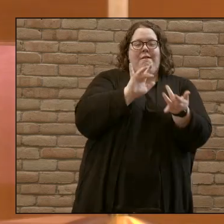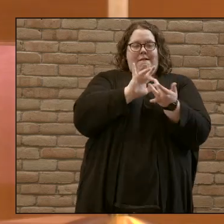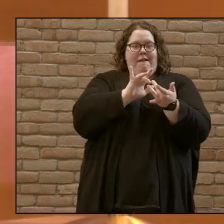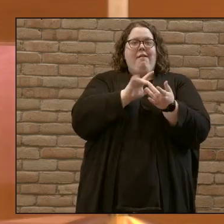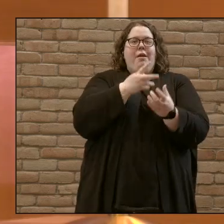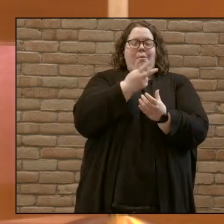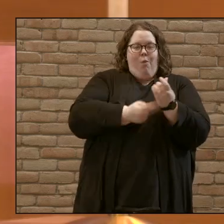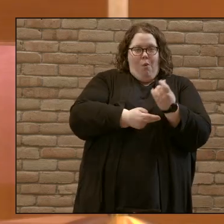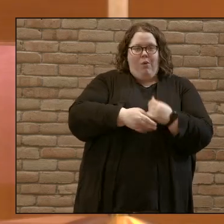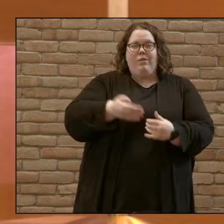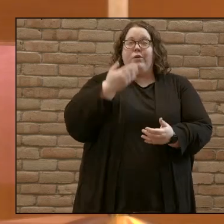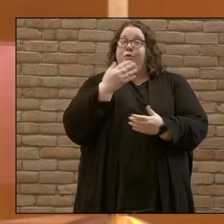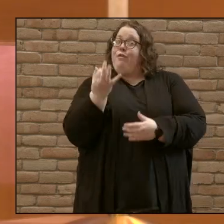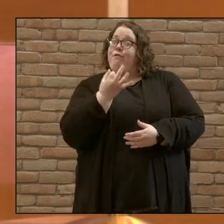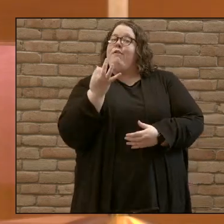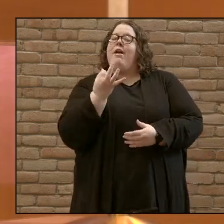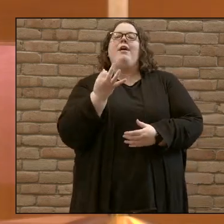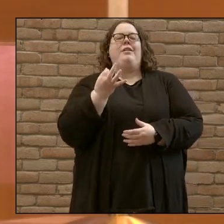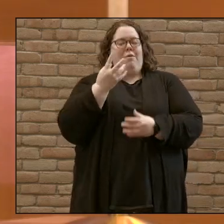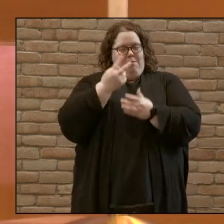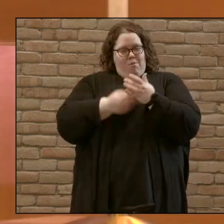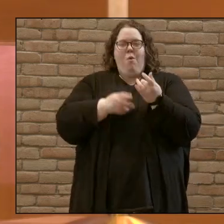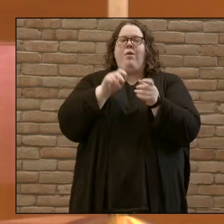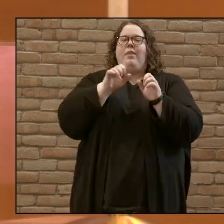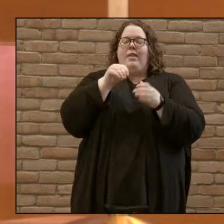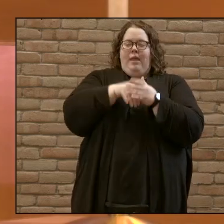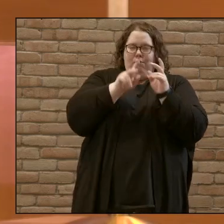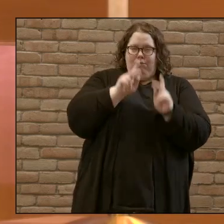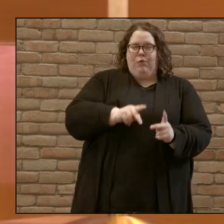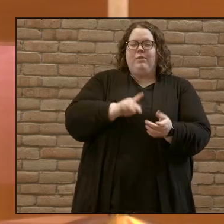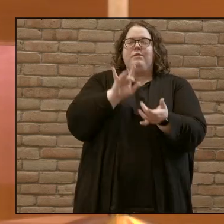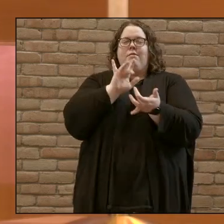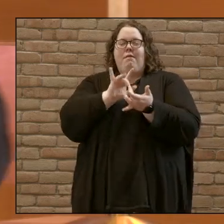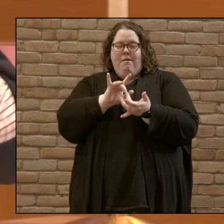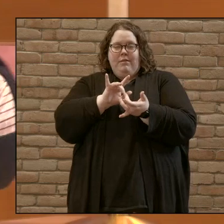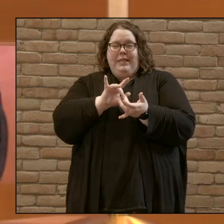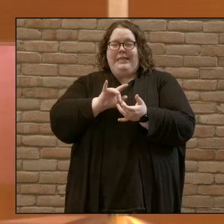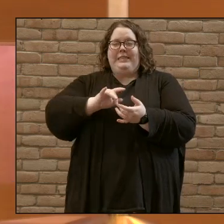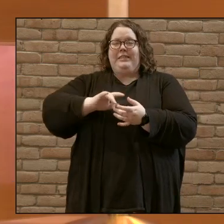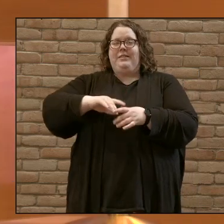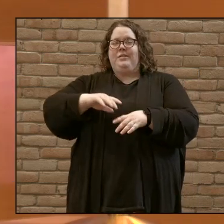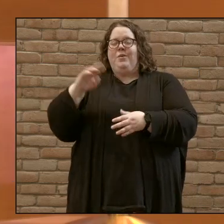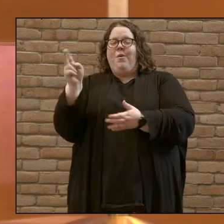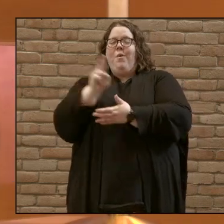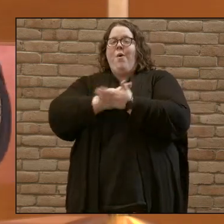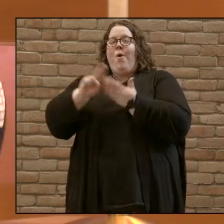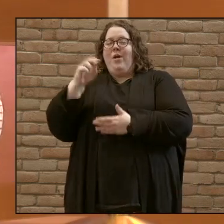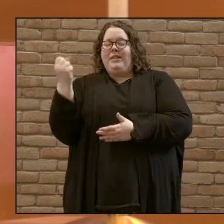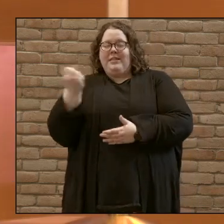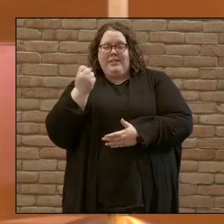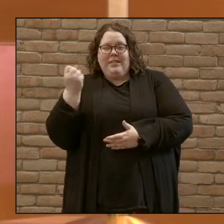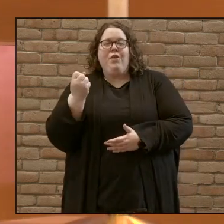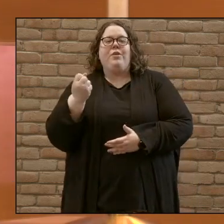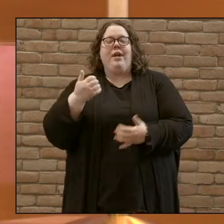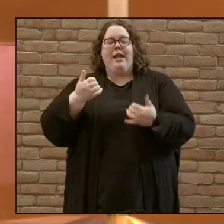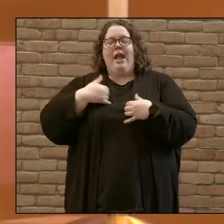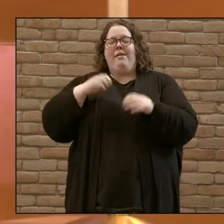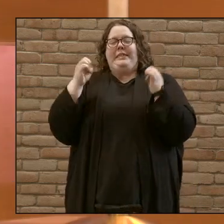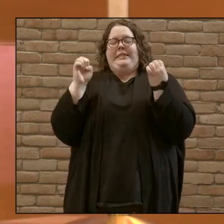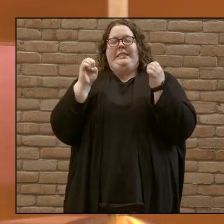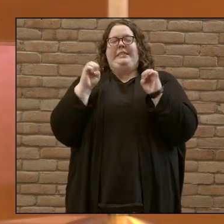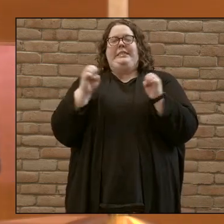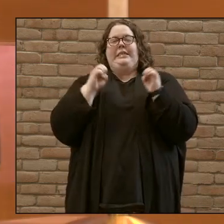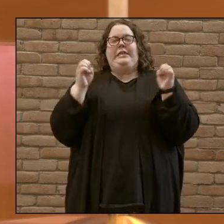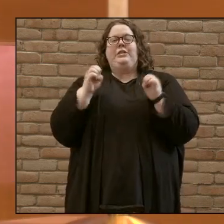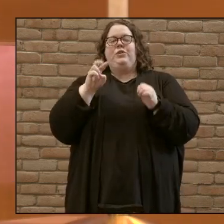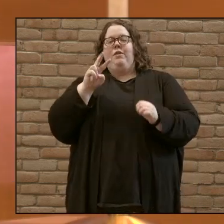Also, Good Friday, we have in-person and online worship. On Easter Saturday, or on Holy Saturday, excuse me, we have an Easter Vigil,